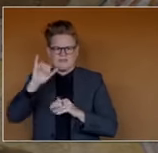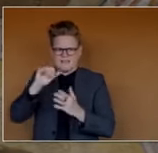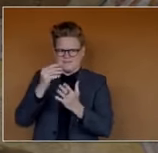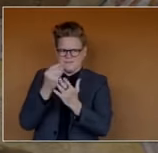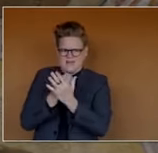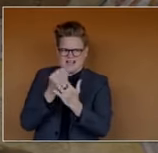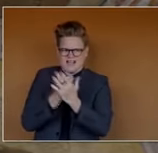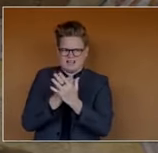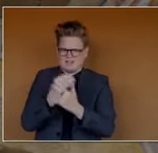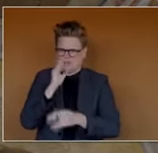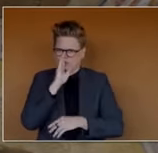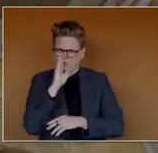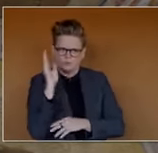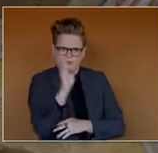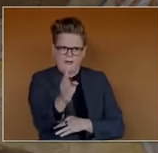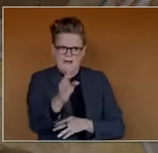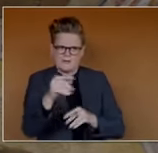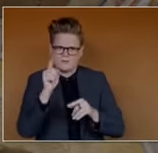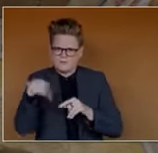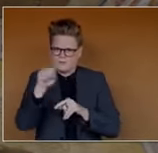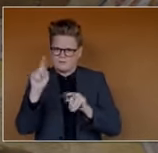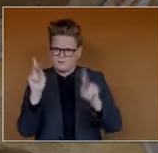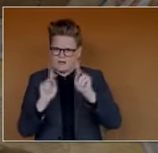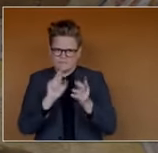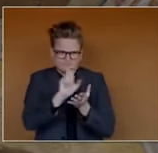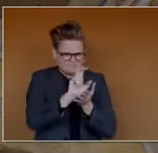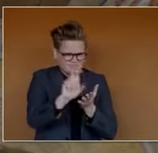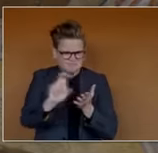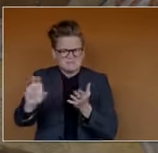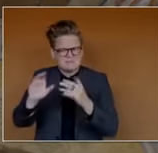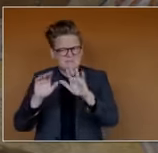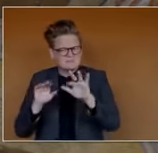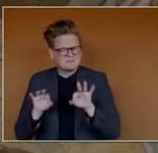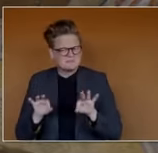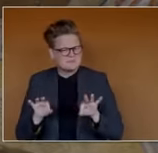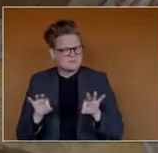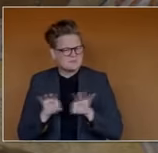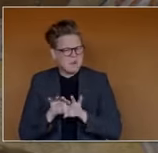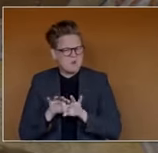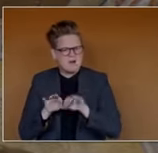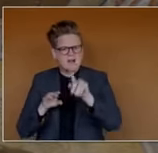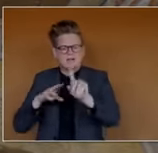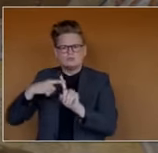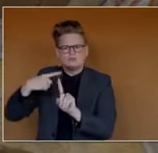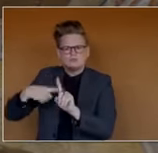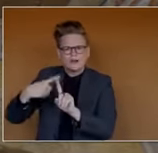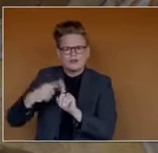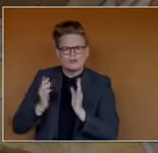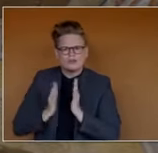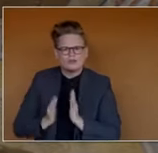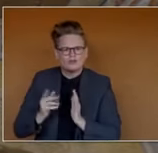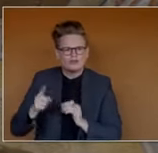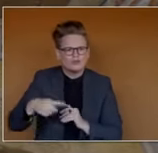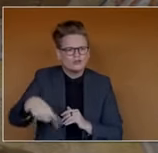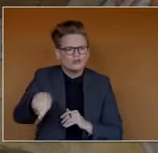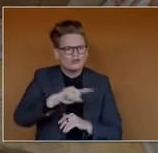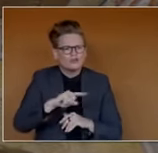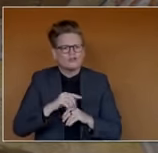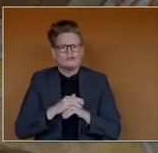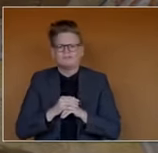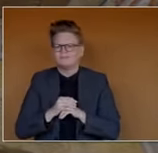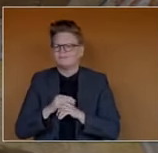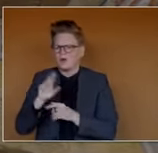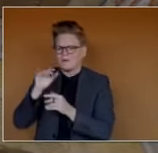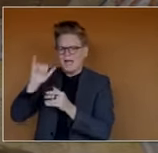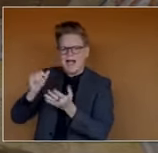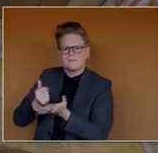relief, that's meaningful. Direct renter relief at 100%, not the 80%, is our proposal,